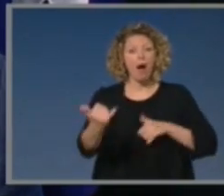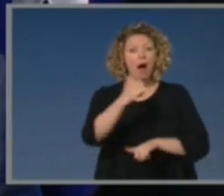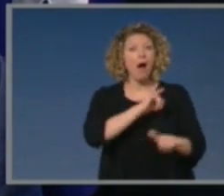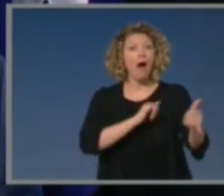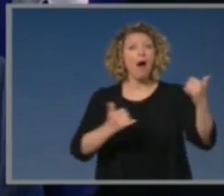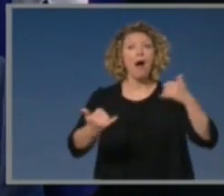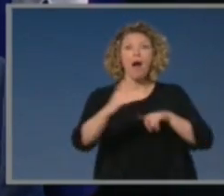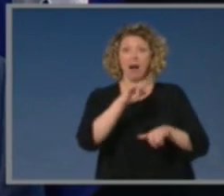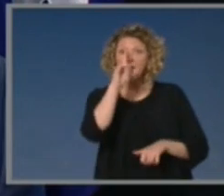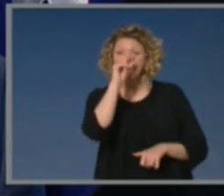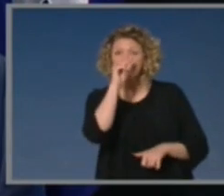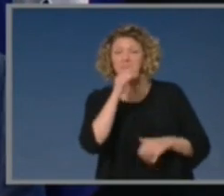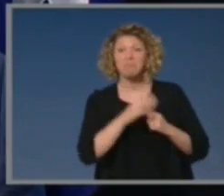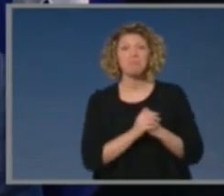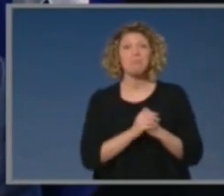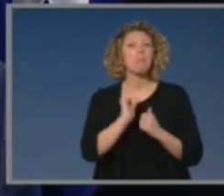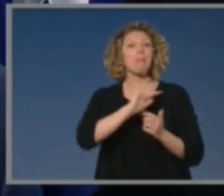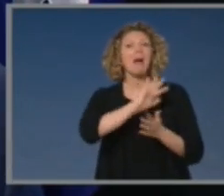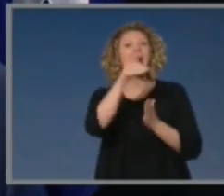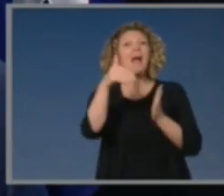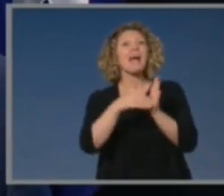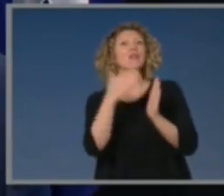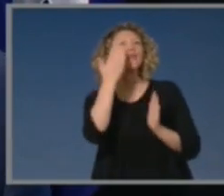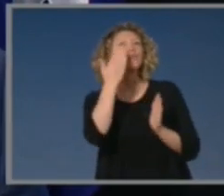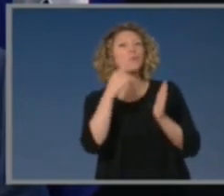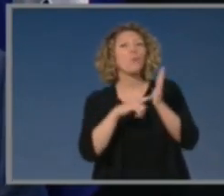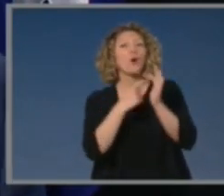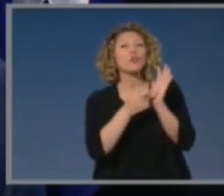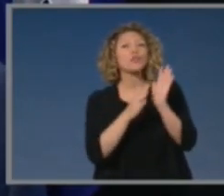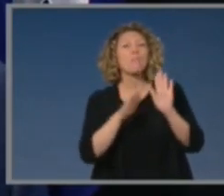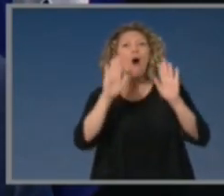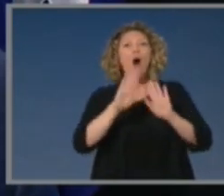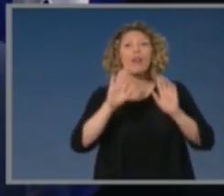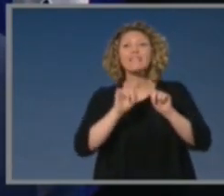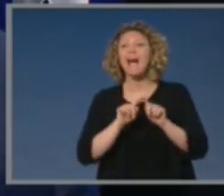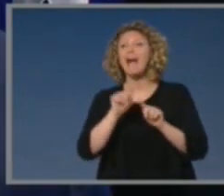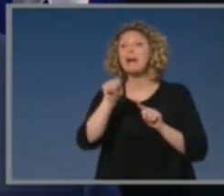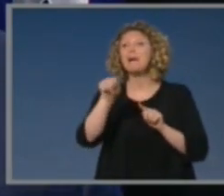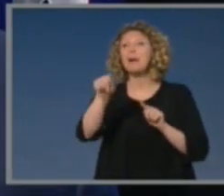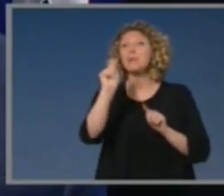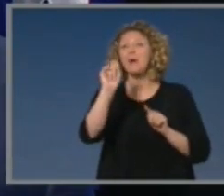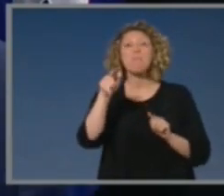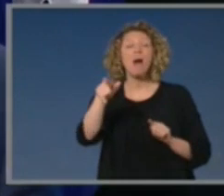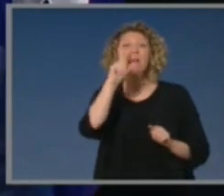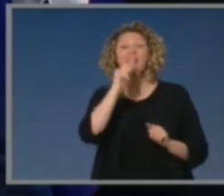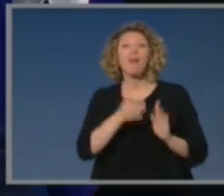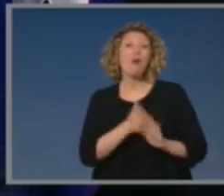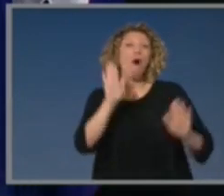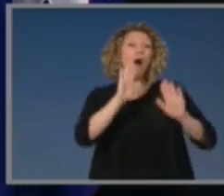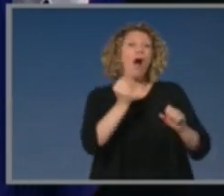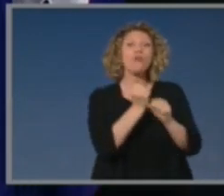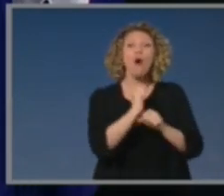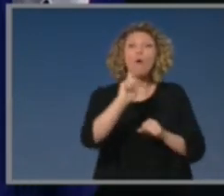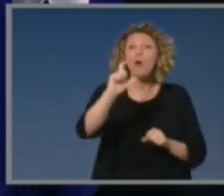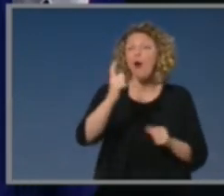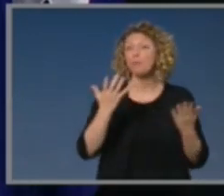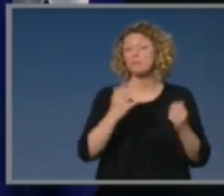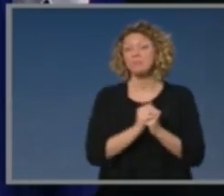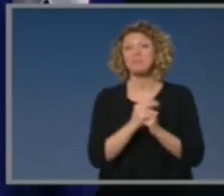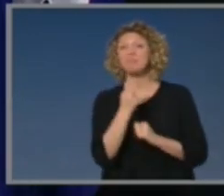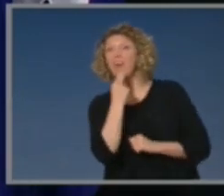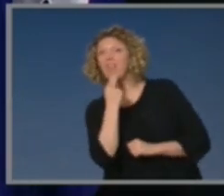of term school holidays, if they're able to go and have a holiday on the Gold Coast or in South Australia or in wherever it happens to be out of one's